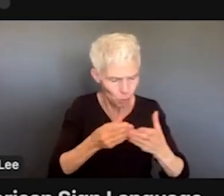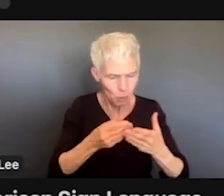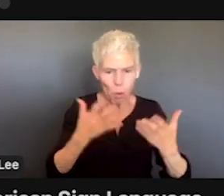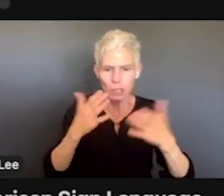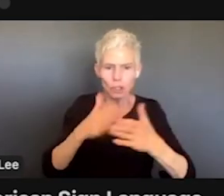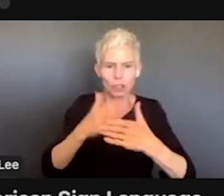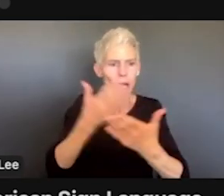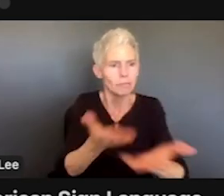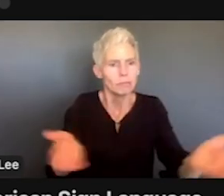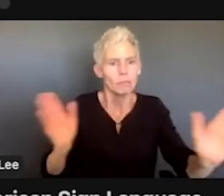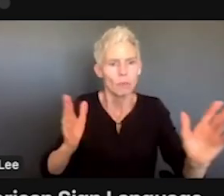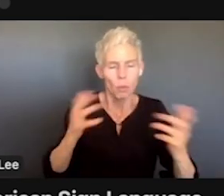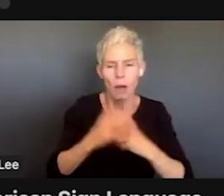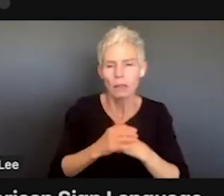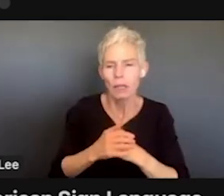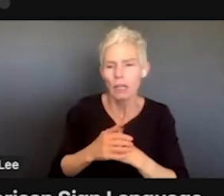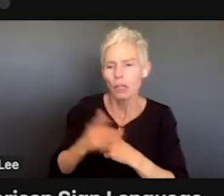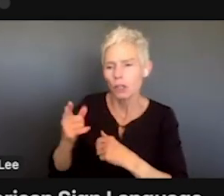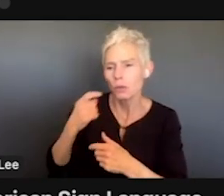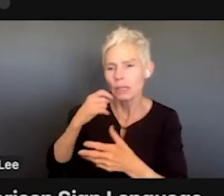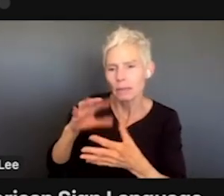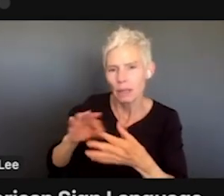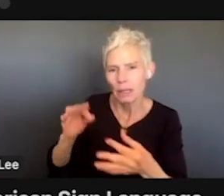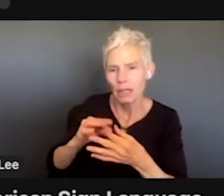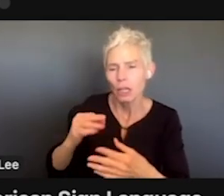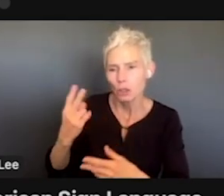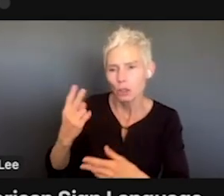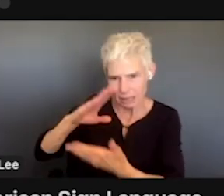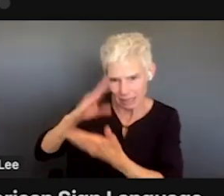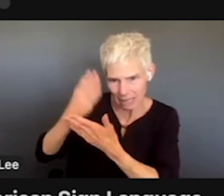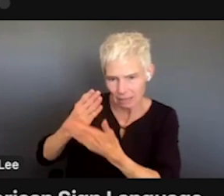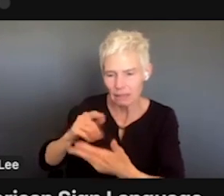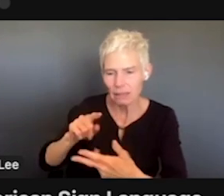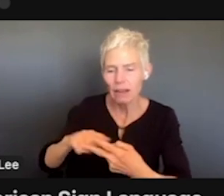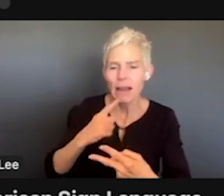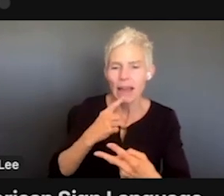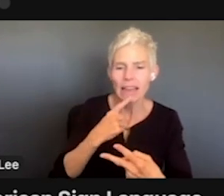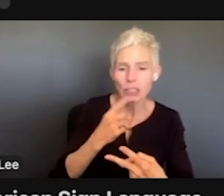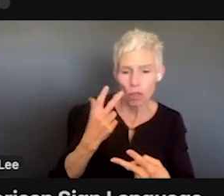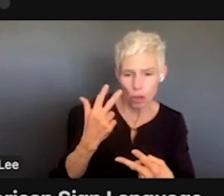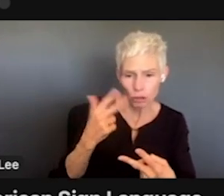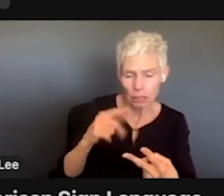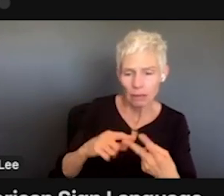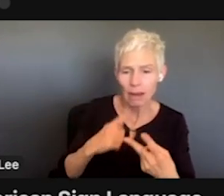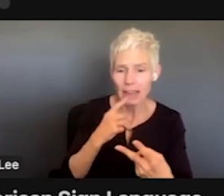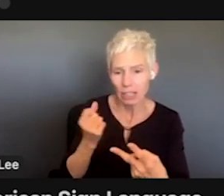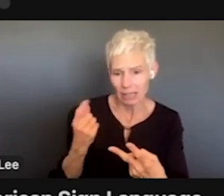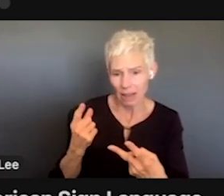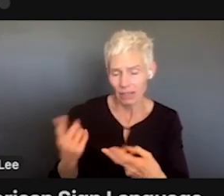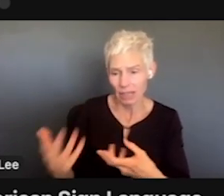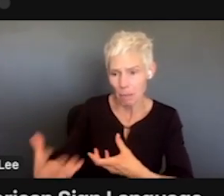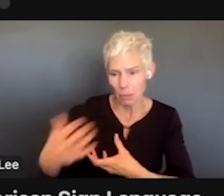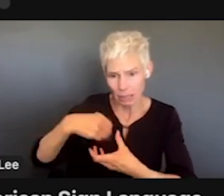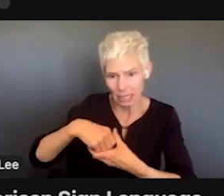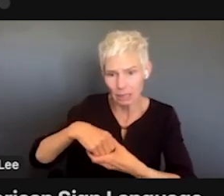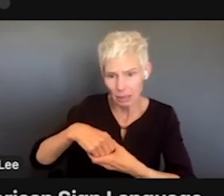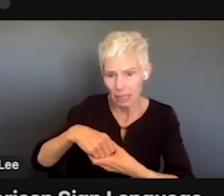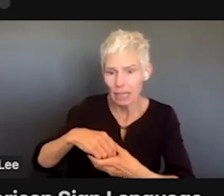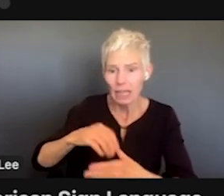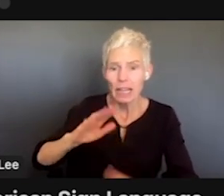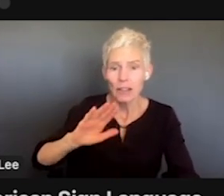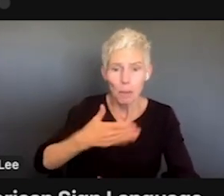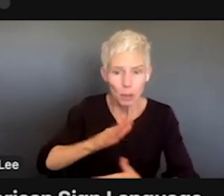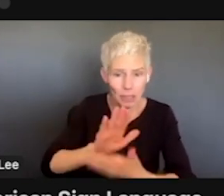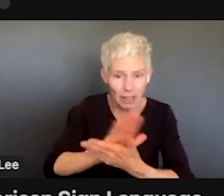shared that 2 of your sons, the 11-year-old and 13-year-old, participated in putting the music video